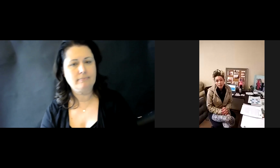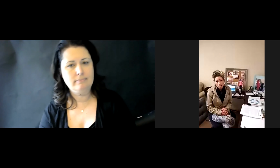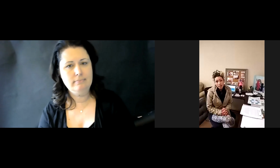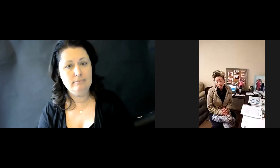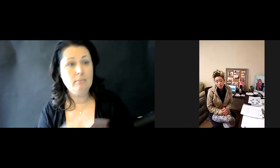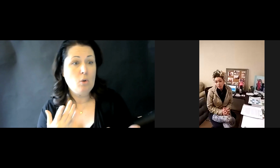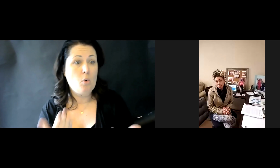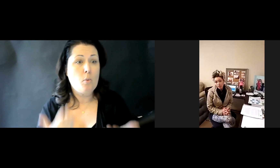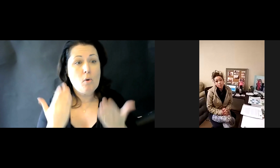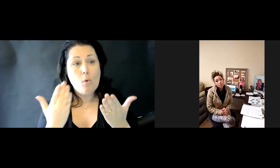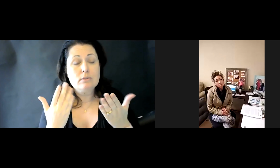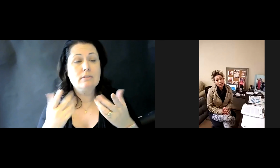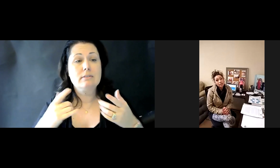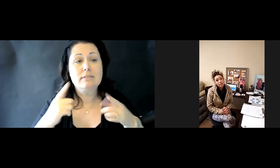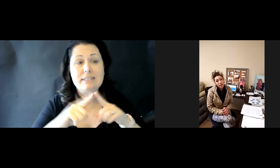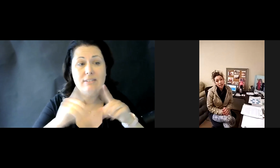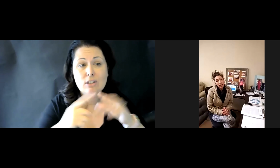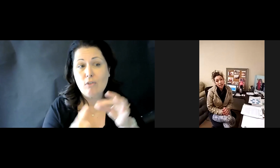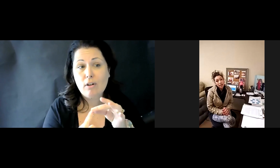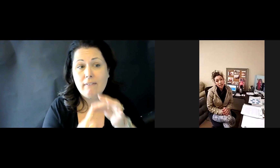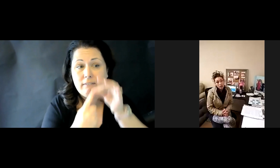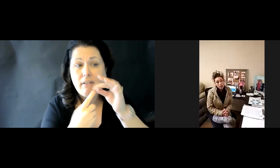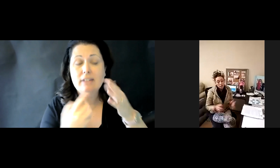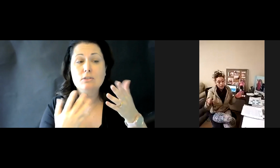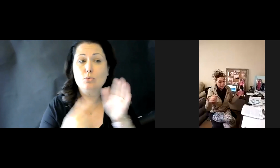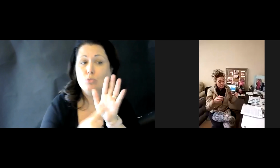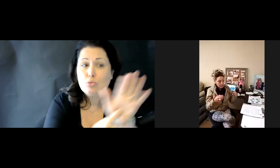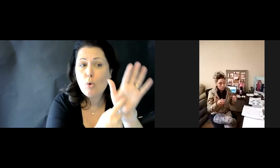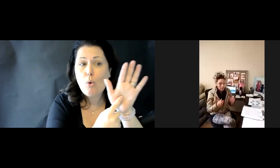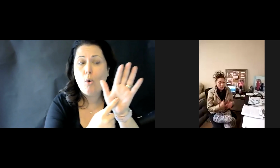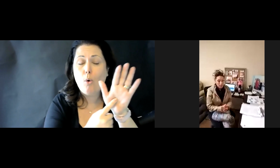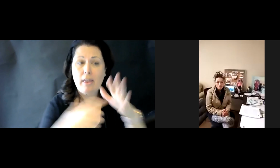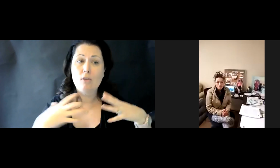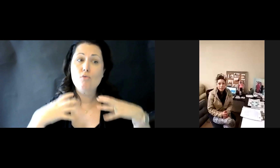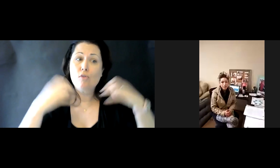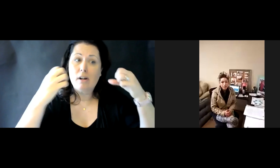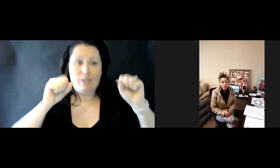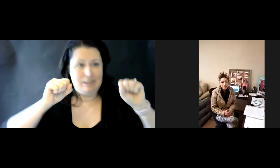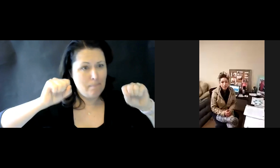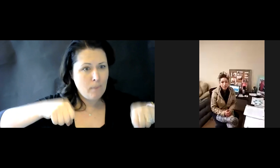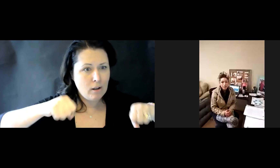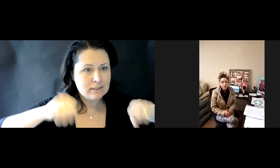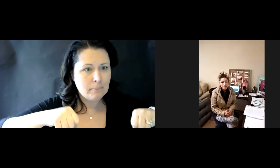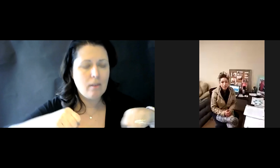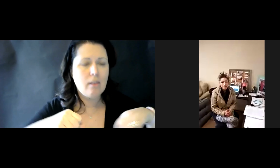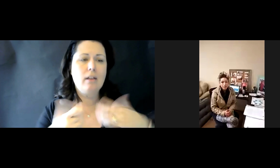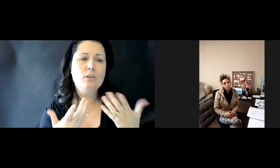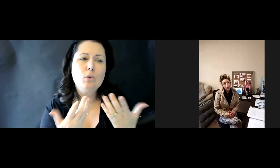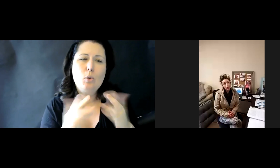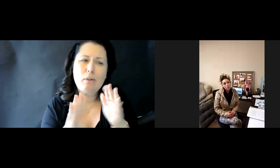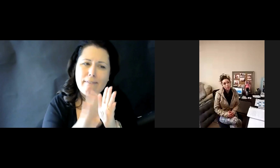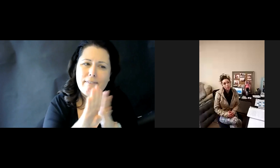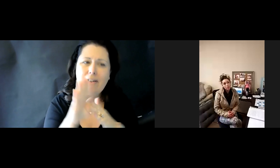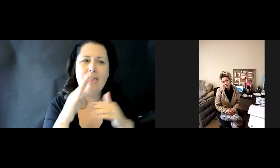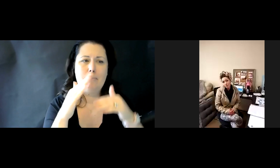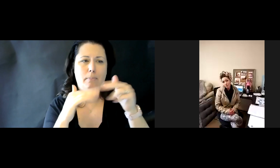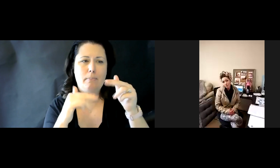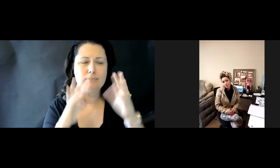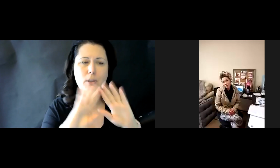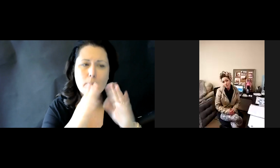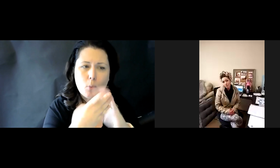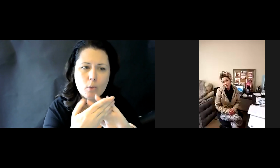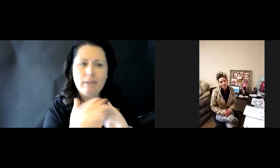people that recovery is possible and to create a sense of community, because we heal in community, not in isolation. So we're super excited with